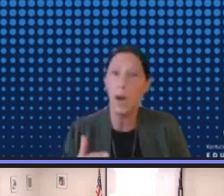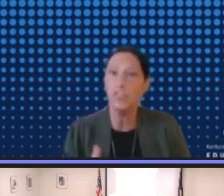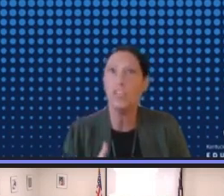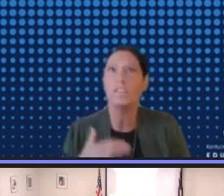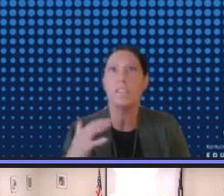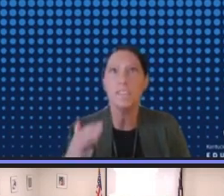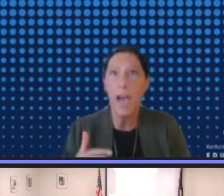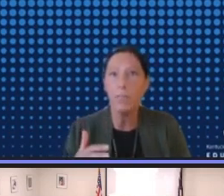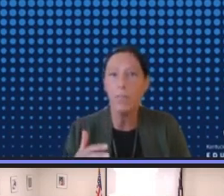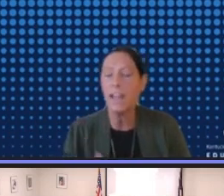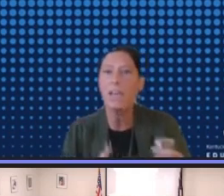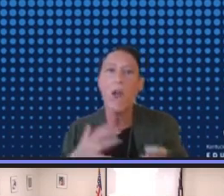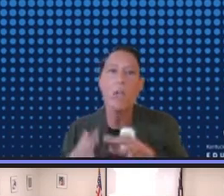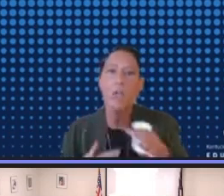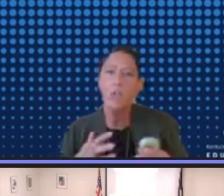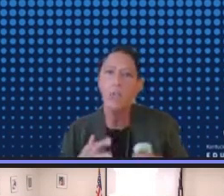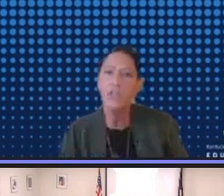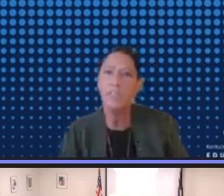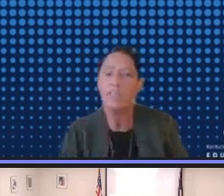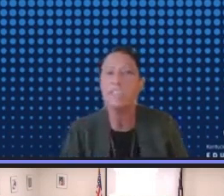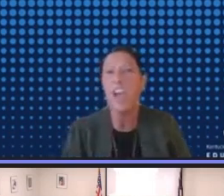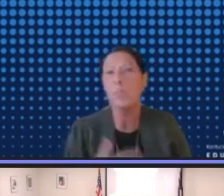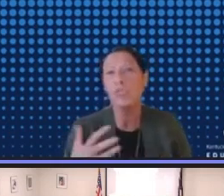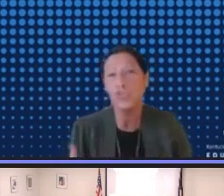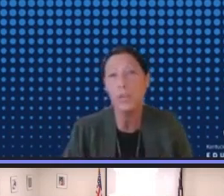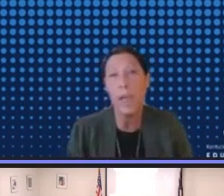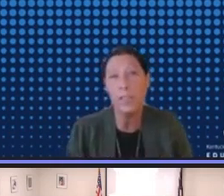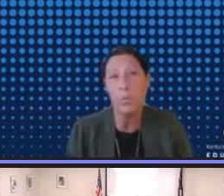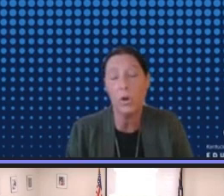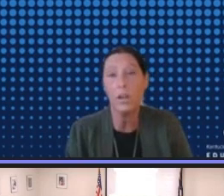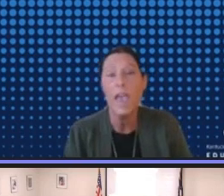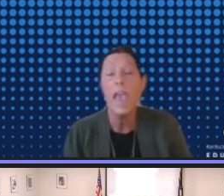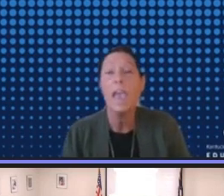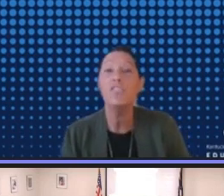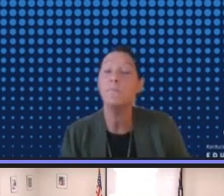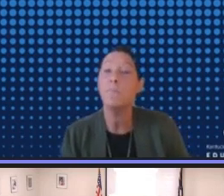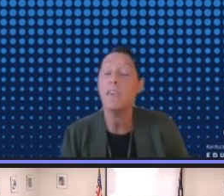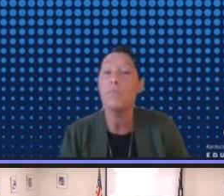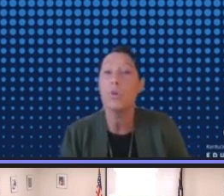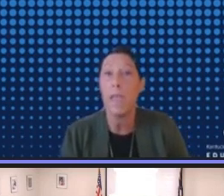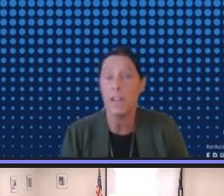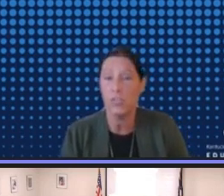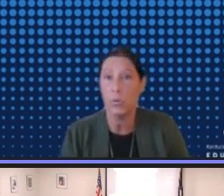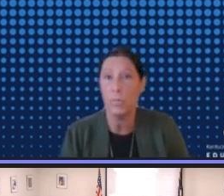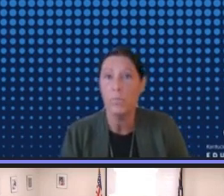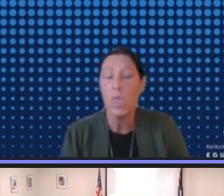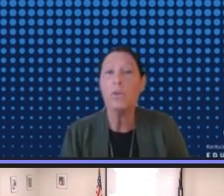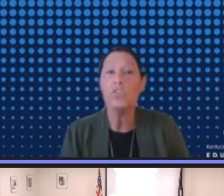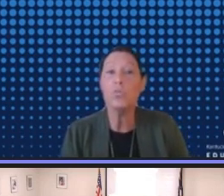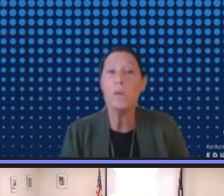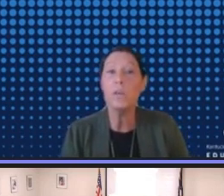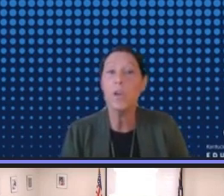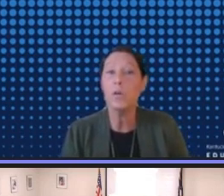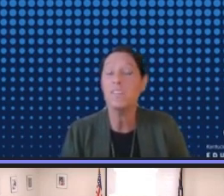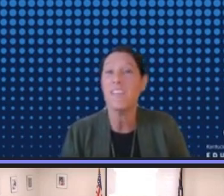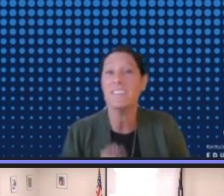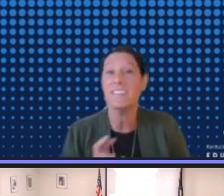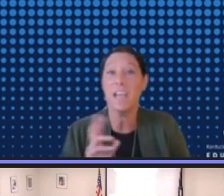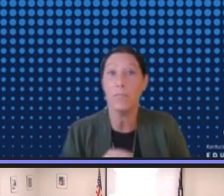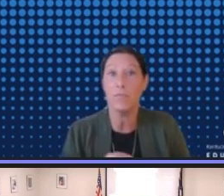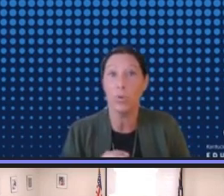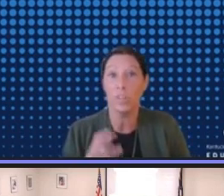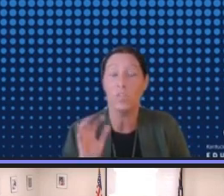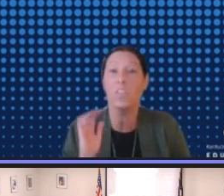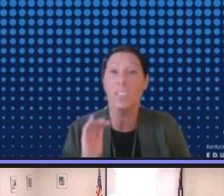things like the budget, the timeline, and other logistics to help streamline the work and just make it more manageable. But you will notice